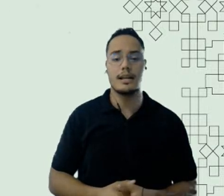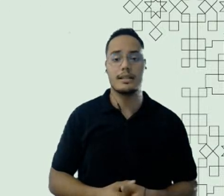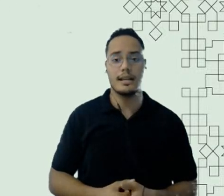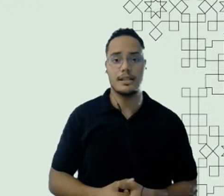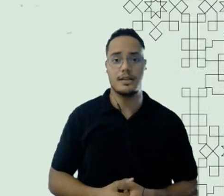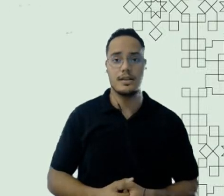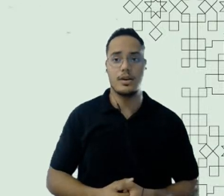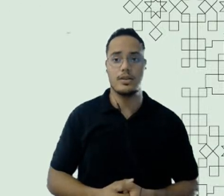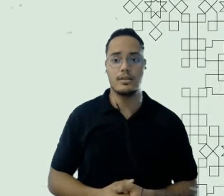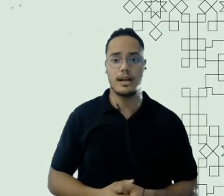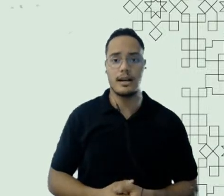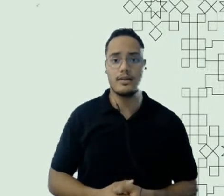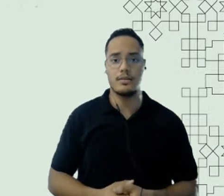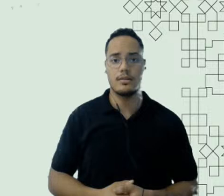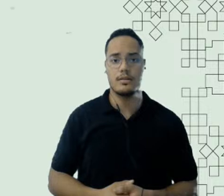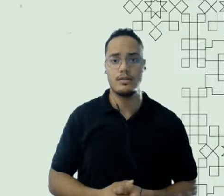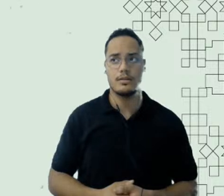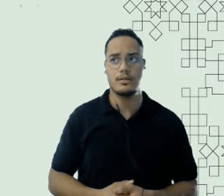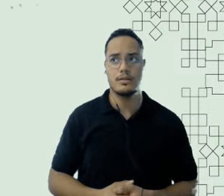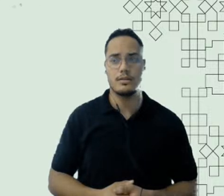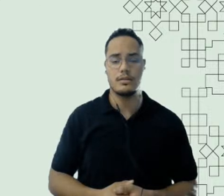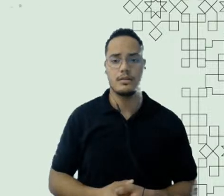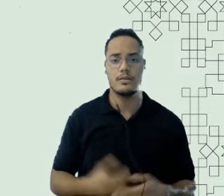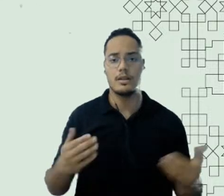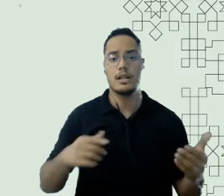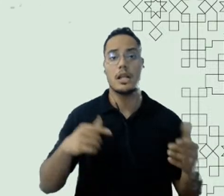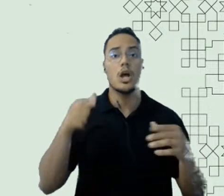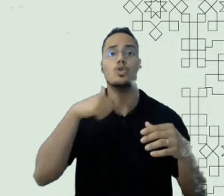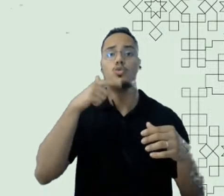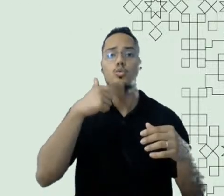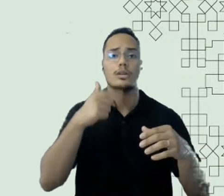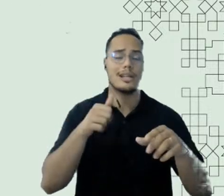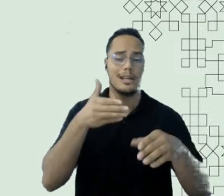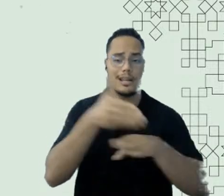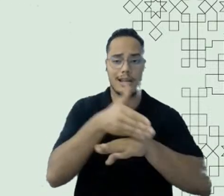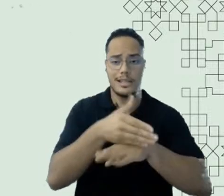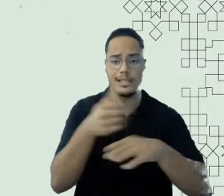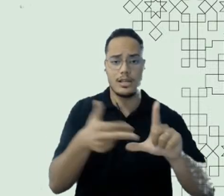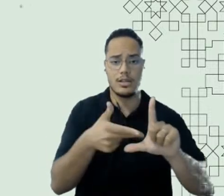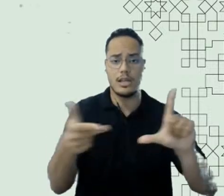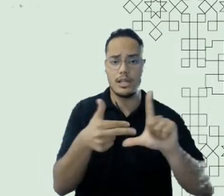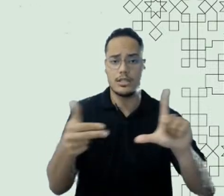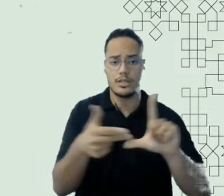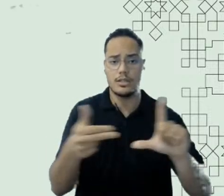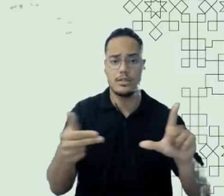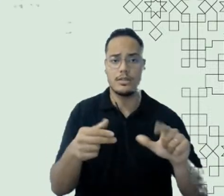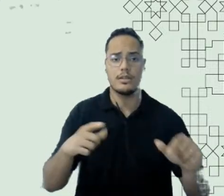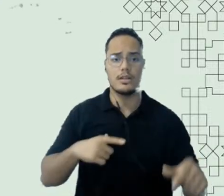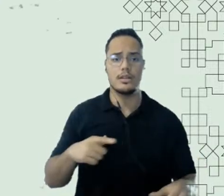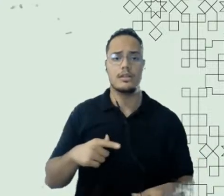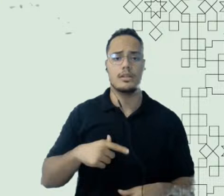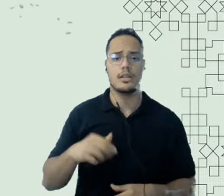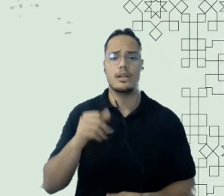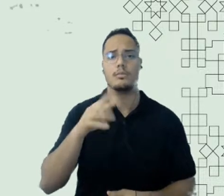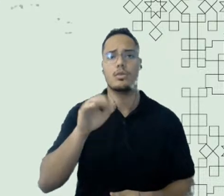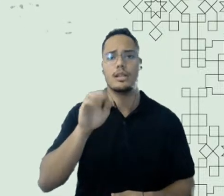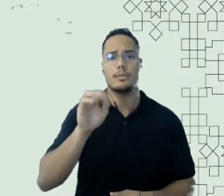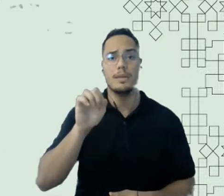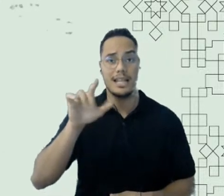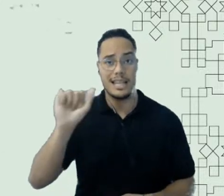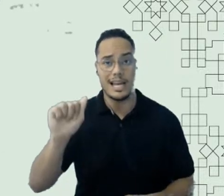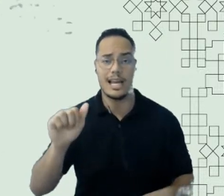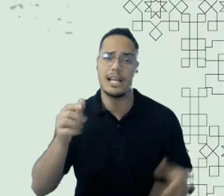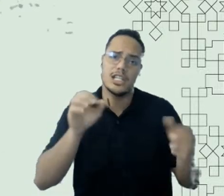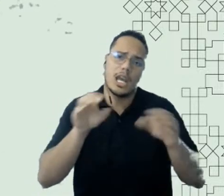And so that regulation has tackled that issue. And you have the directive on online transmission and broadcasting that is about